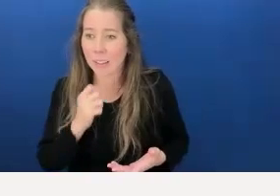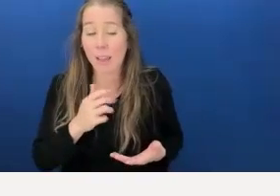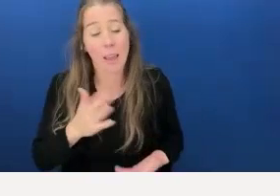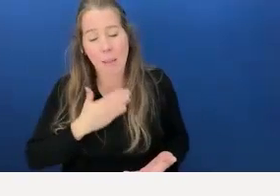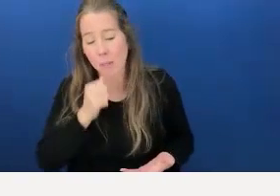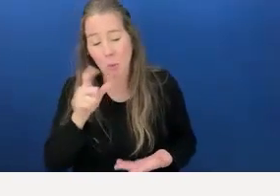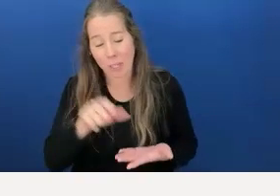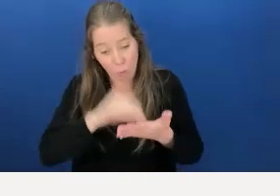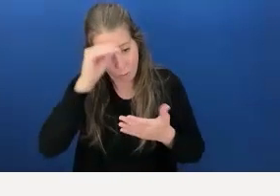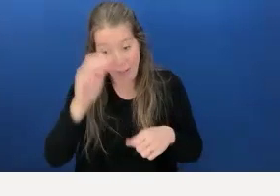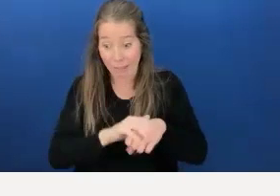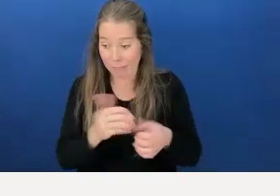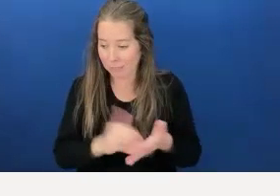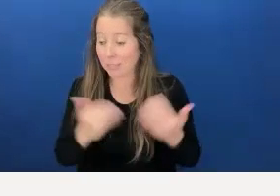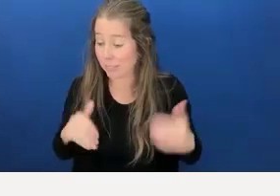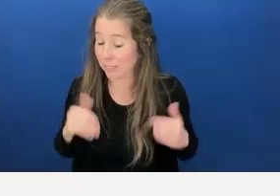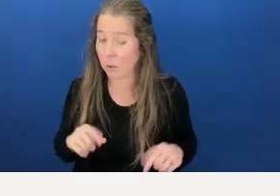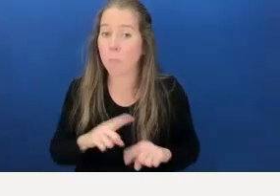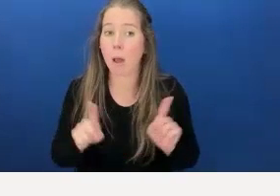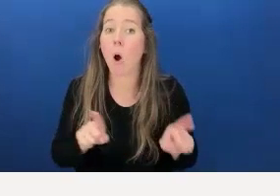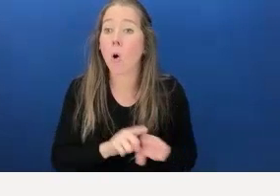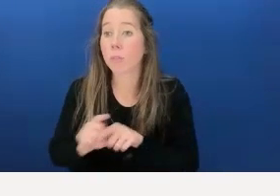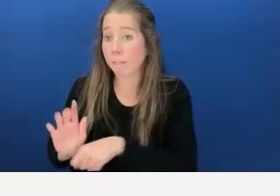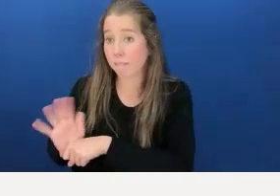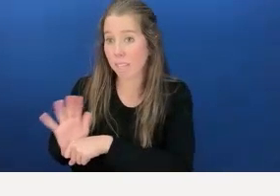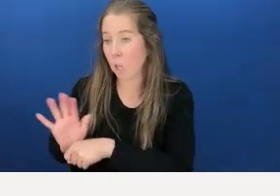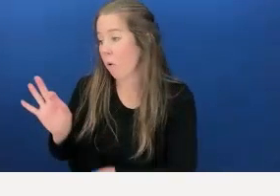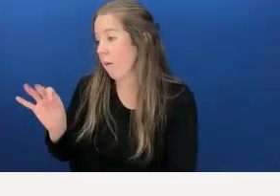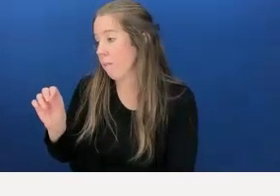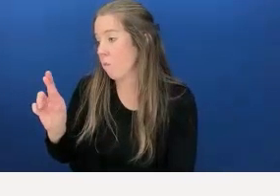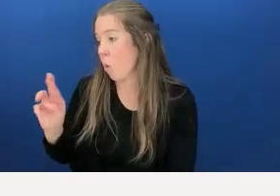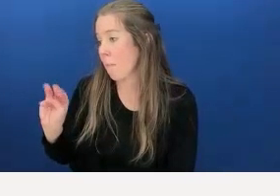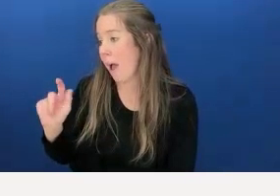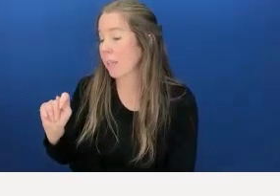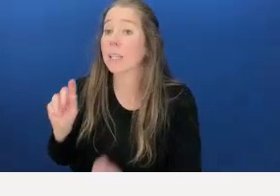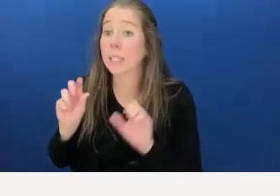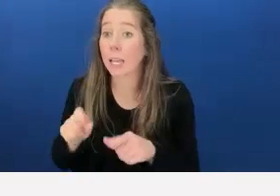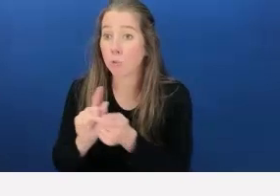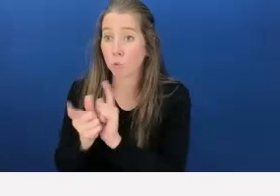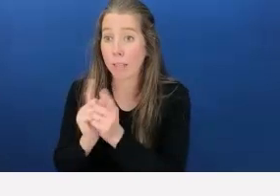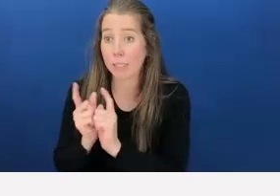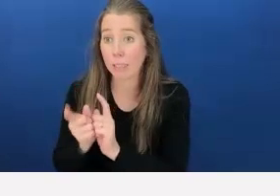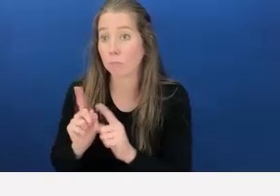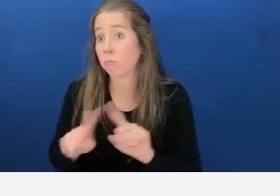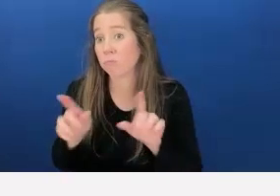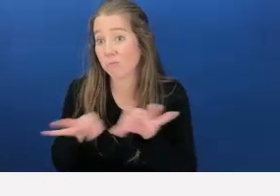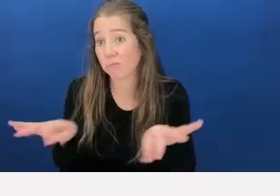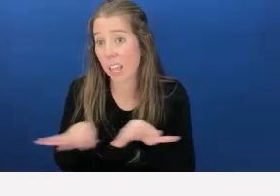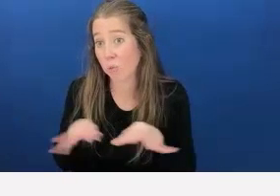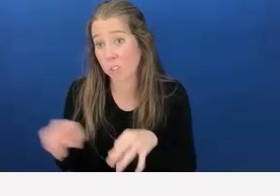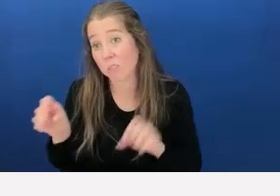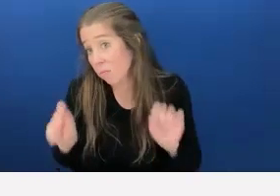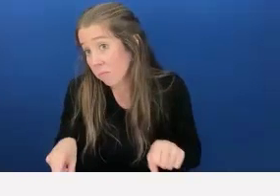again. But there's also, when it's in a video format, you can have it translated into different languages